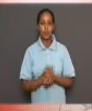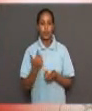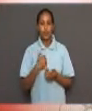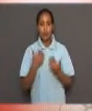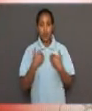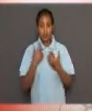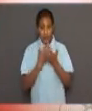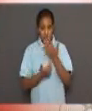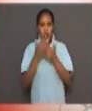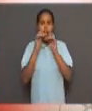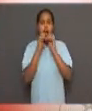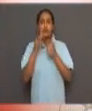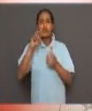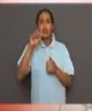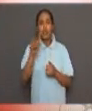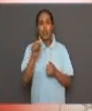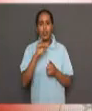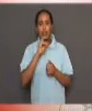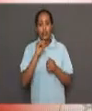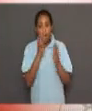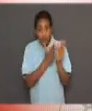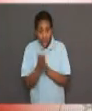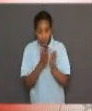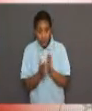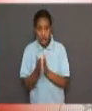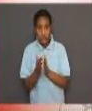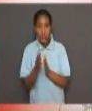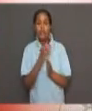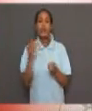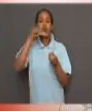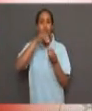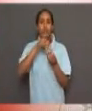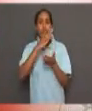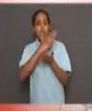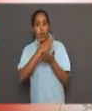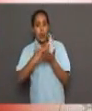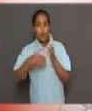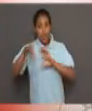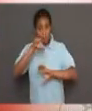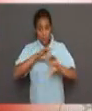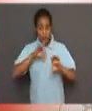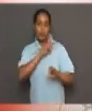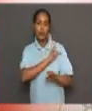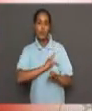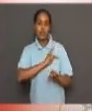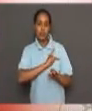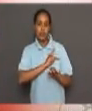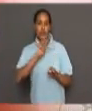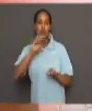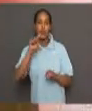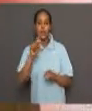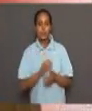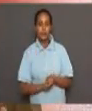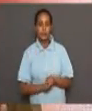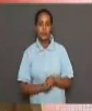We have discussed how sodium is manufactured and also some of the chemical properties of